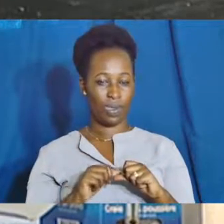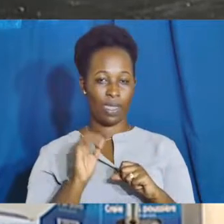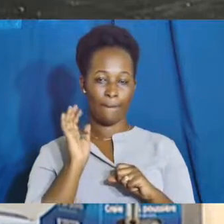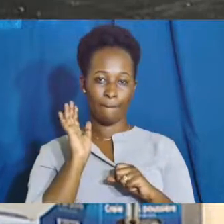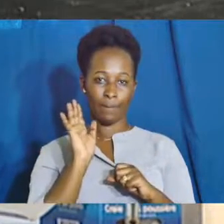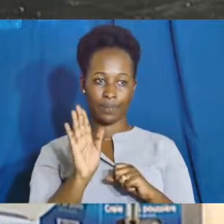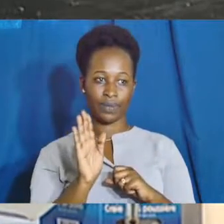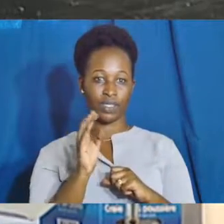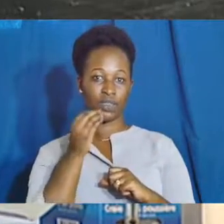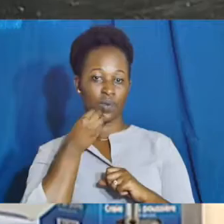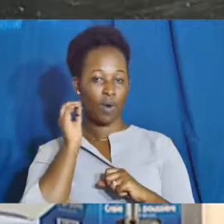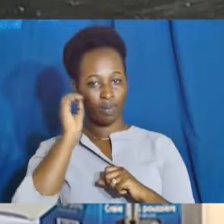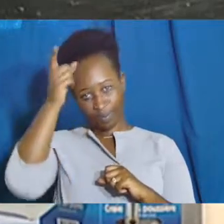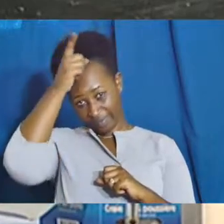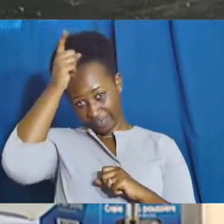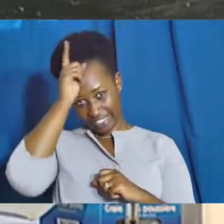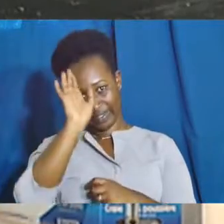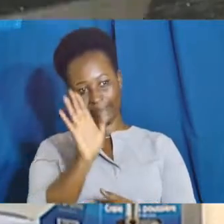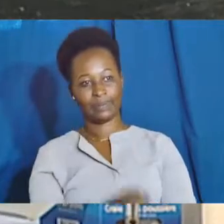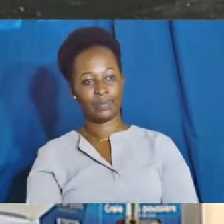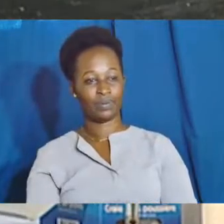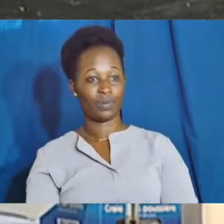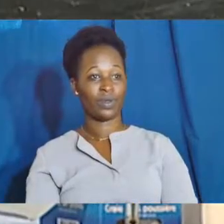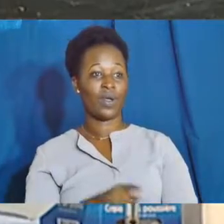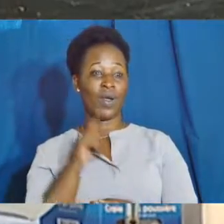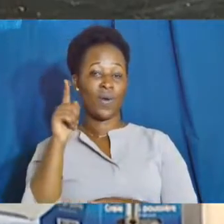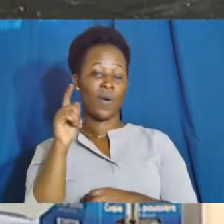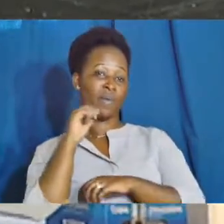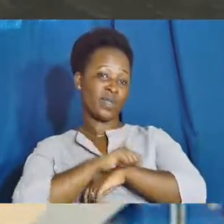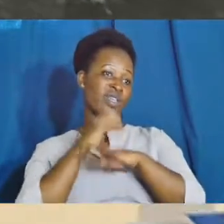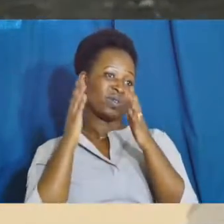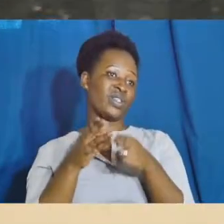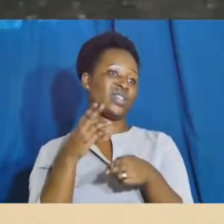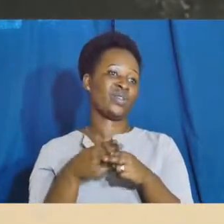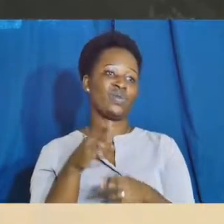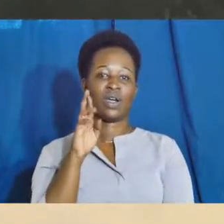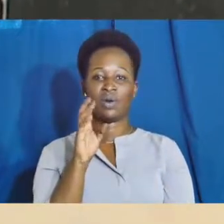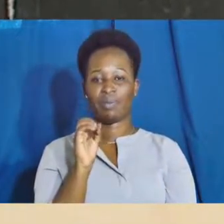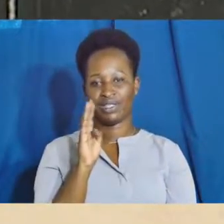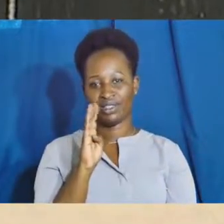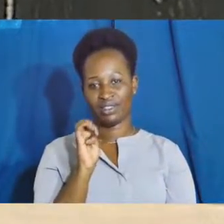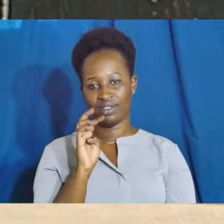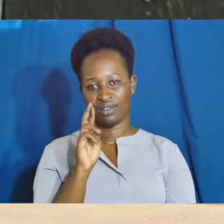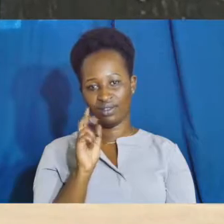his home village. This student is called Robert.